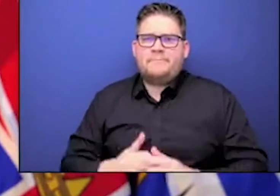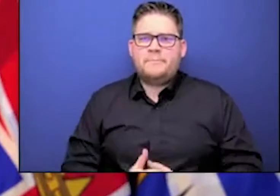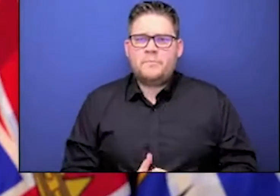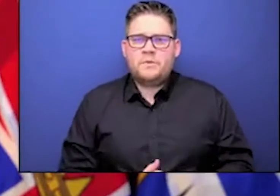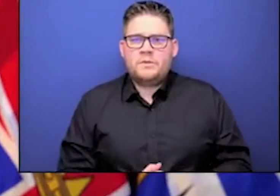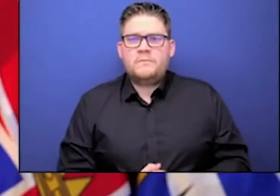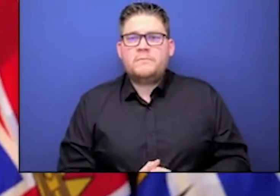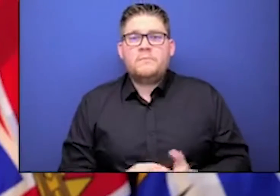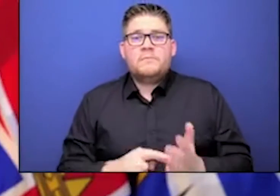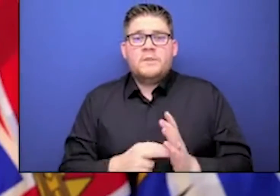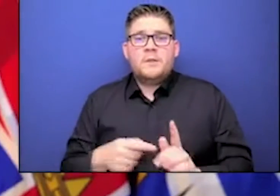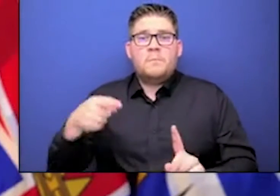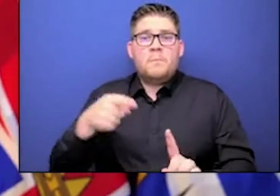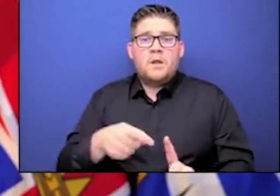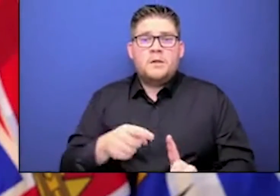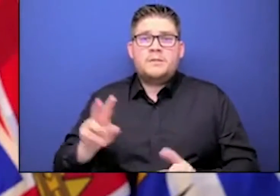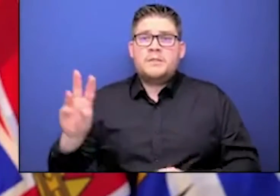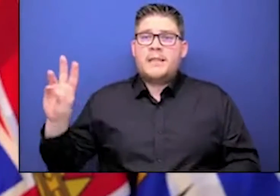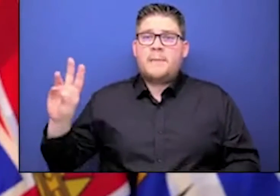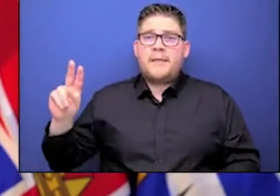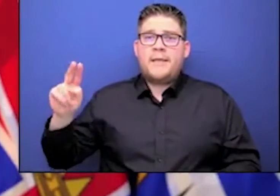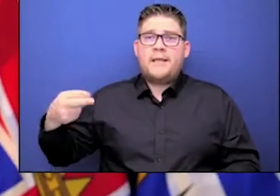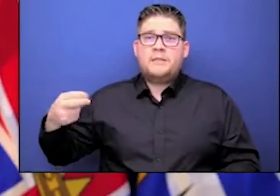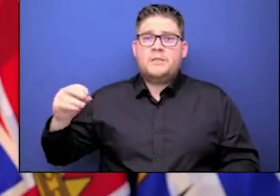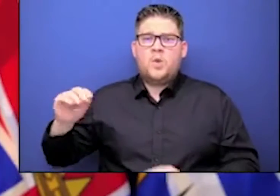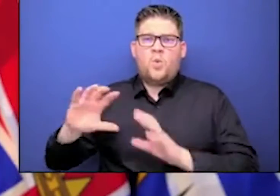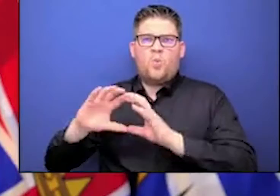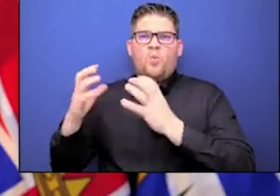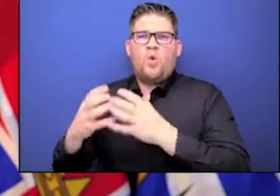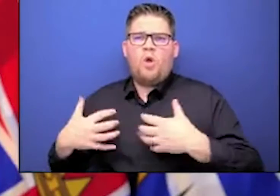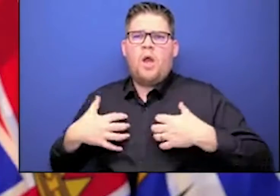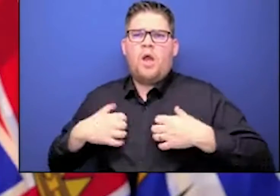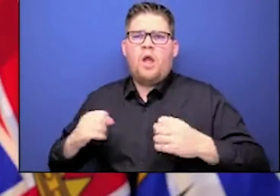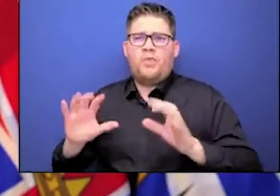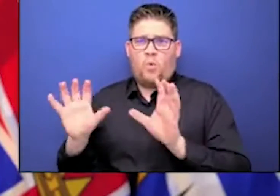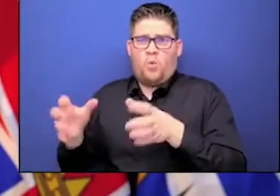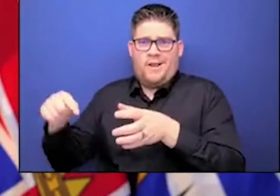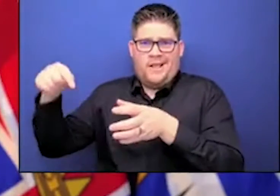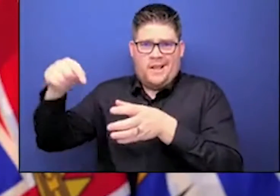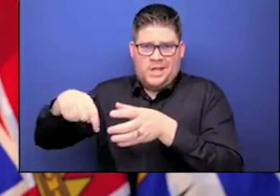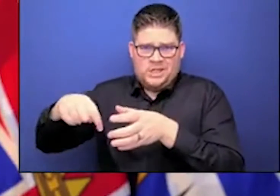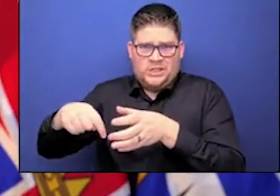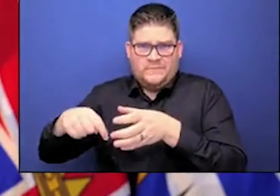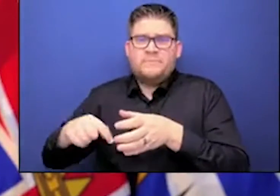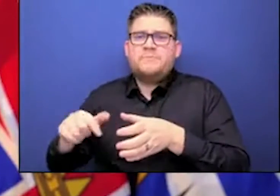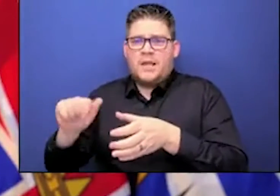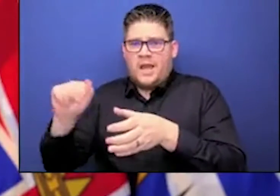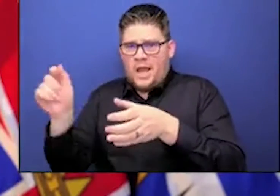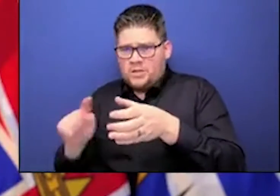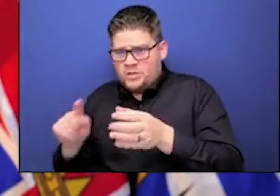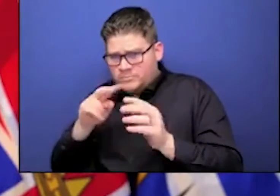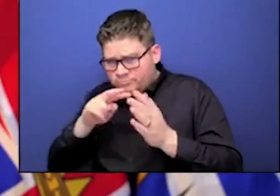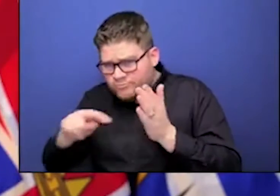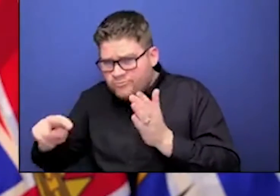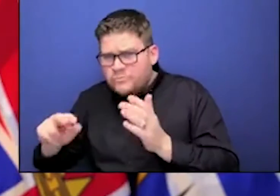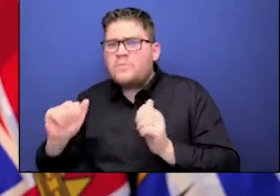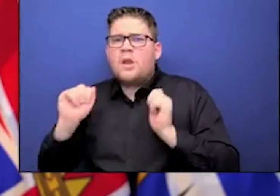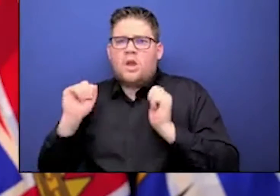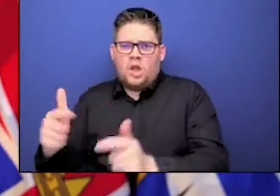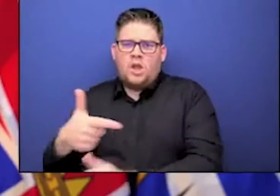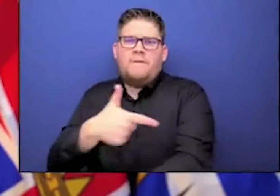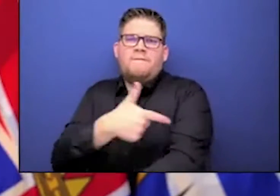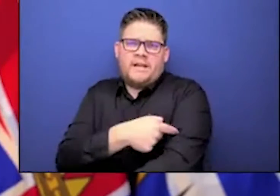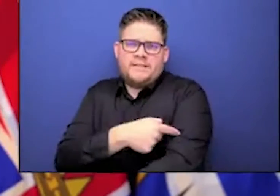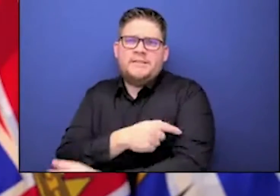with vaccine experts are saying, is around the world, these vaccines work. They all work. They're effective, they're